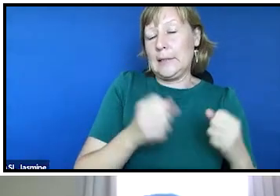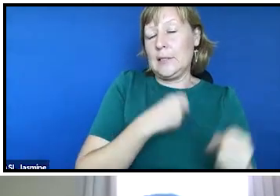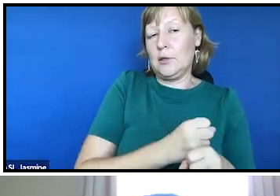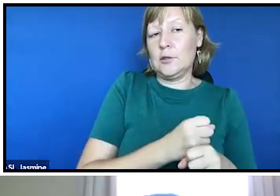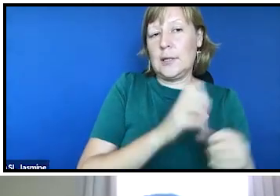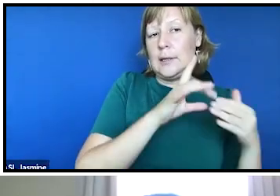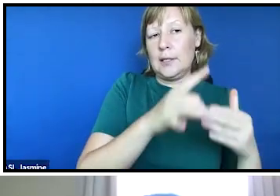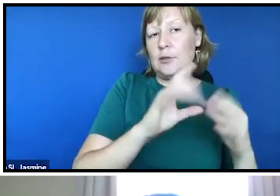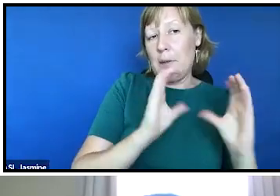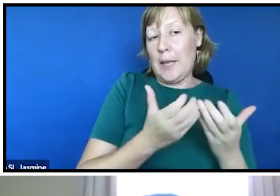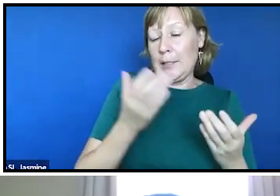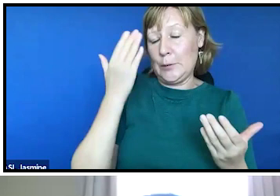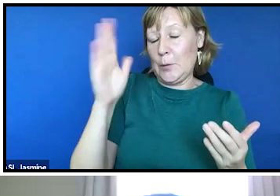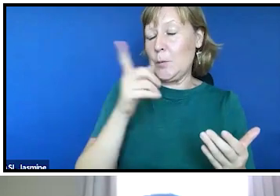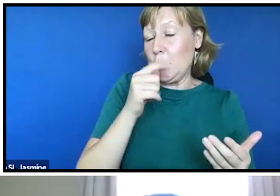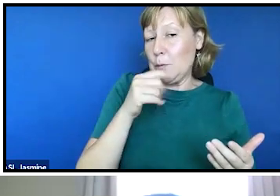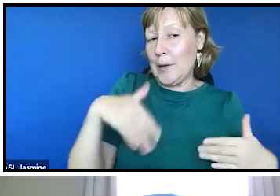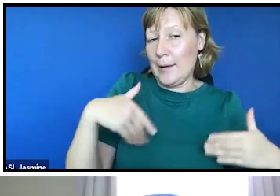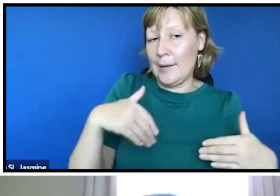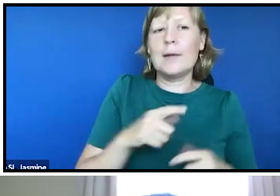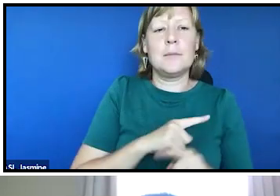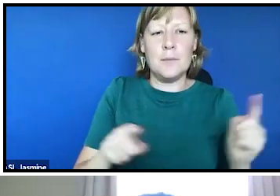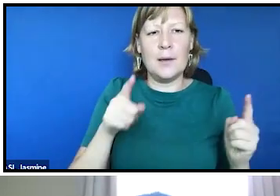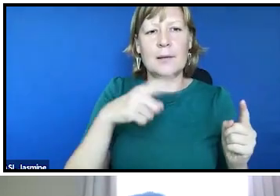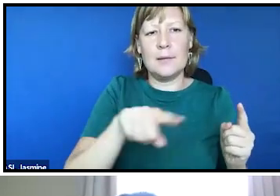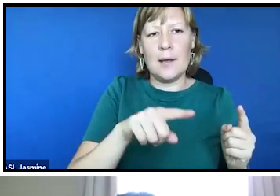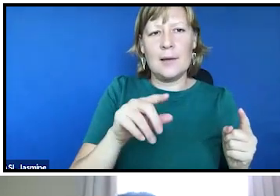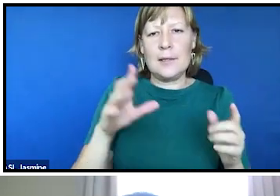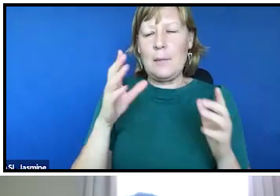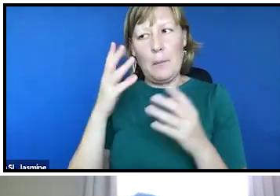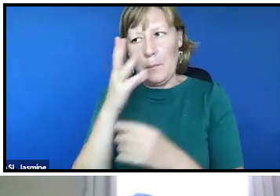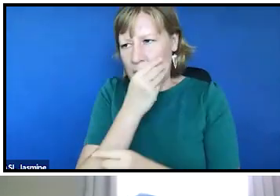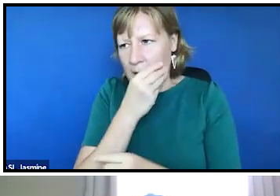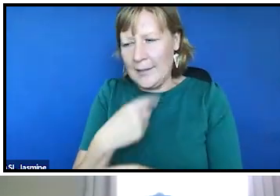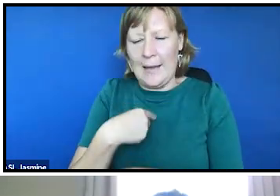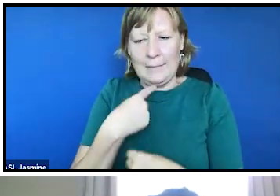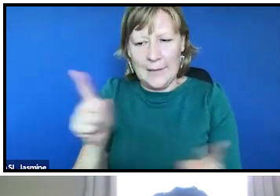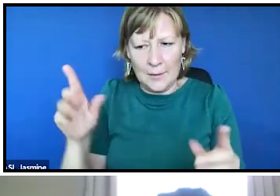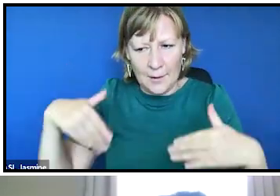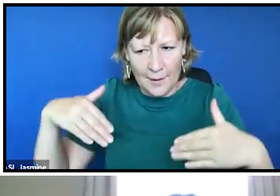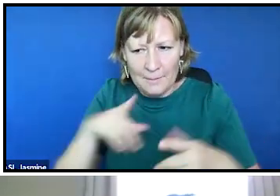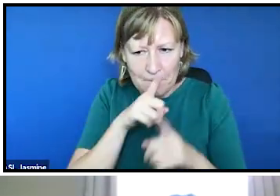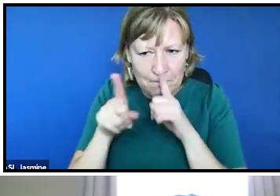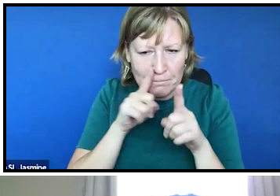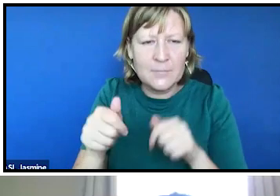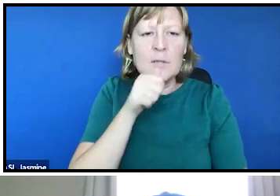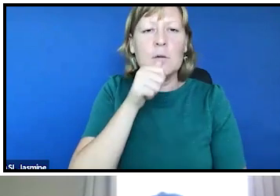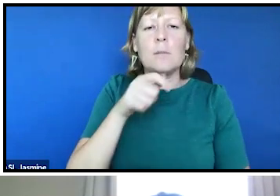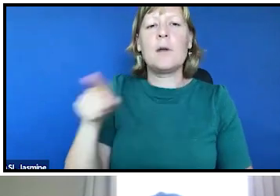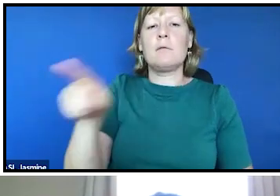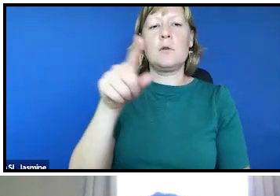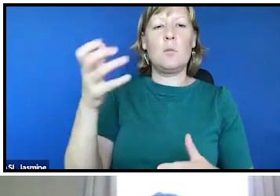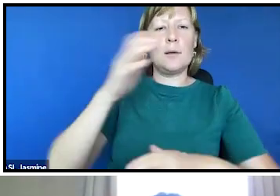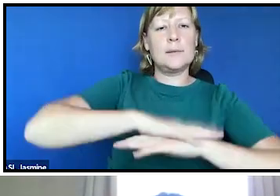from the leadership series will be doing their About Me boxes, which they don't know about yet. So pretend you didn't hear that. It'll be fun. But if you wanted to do a table at